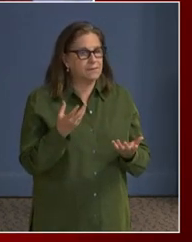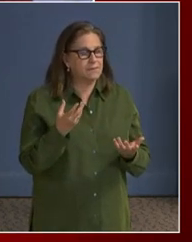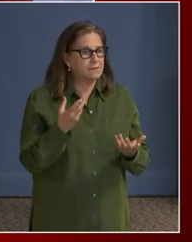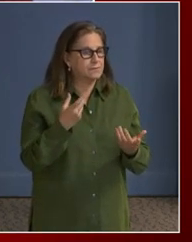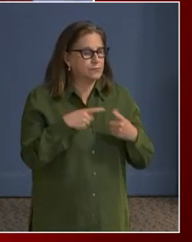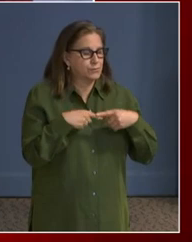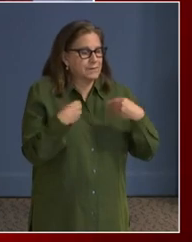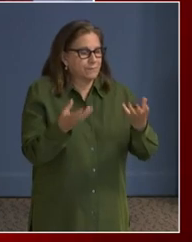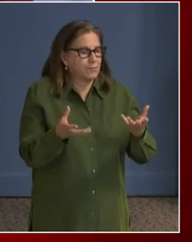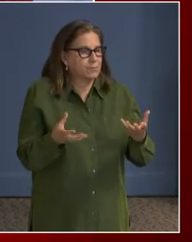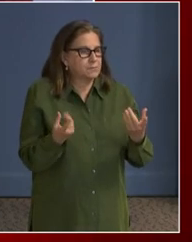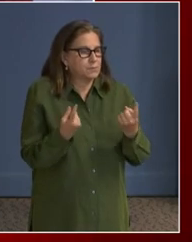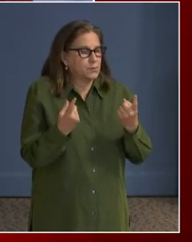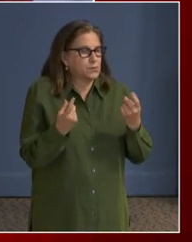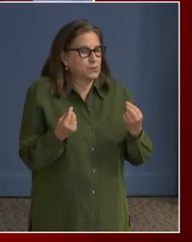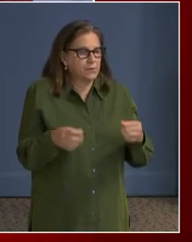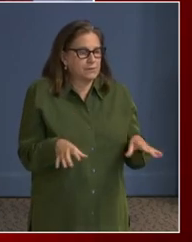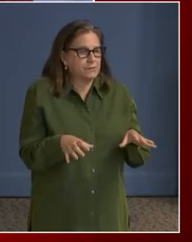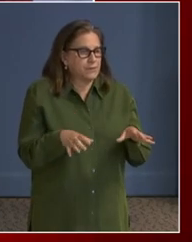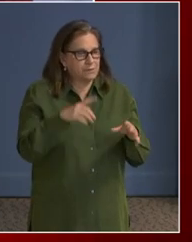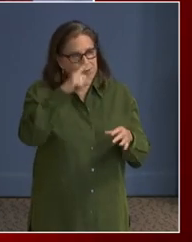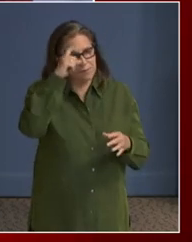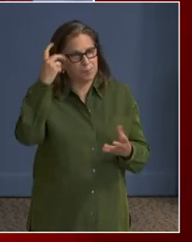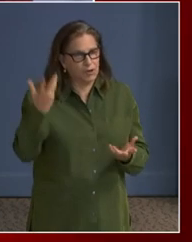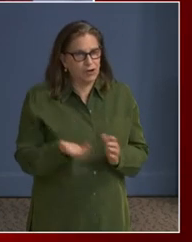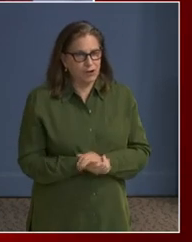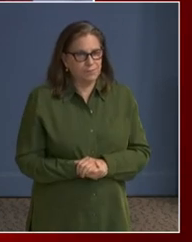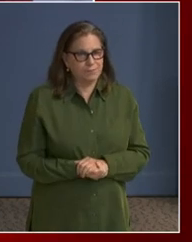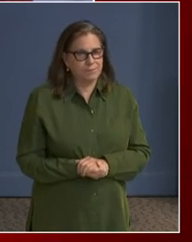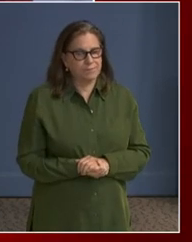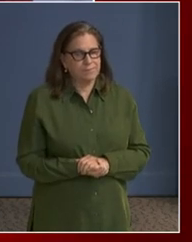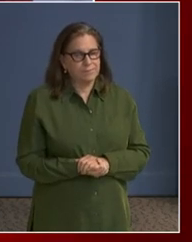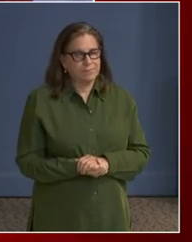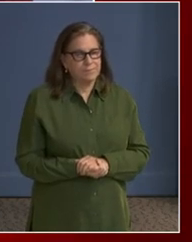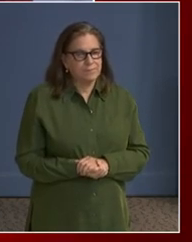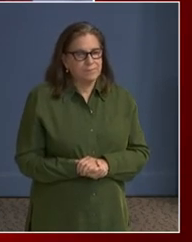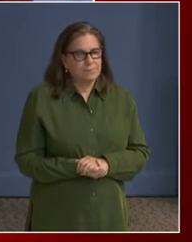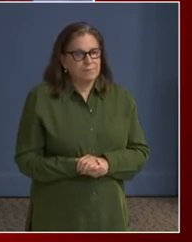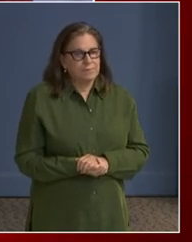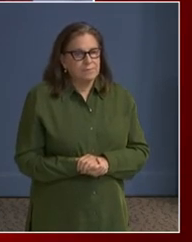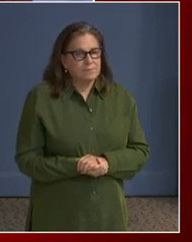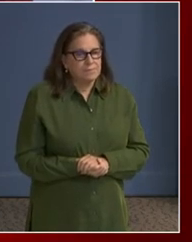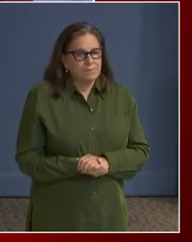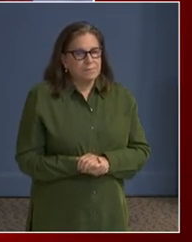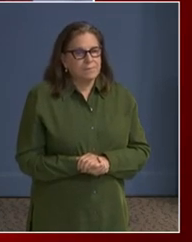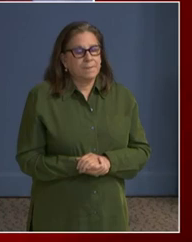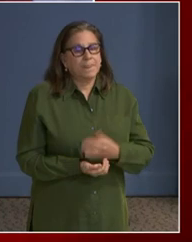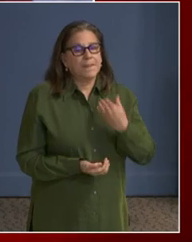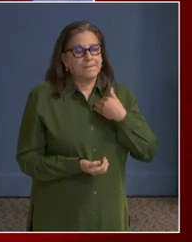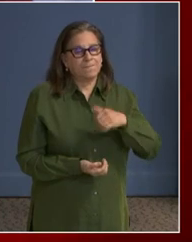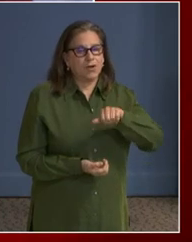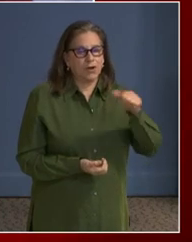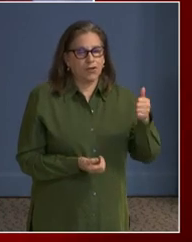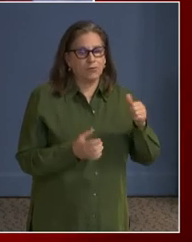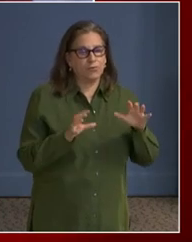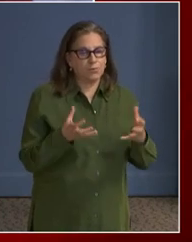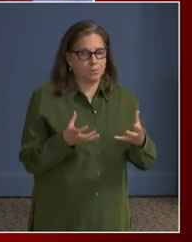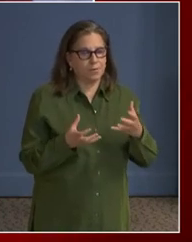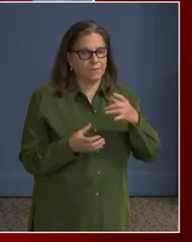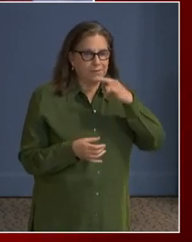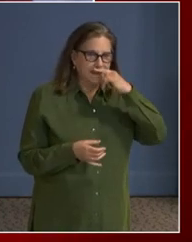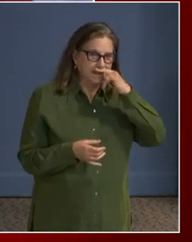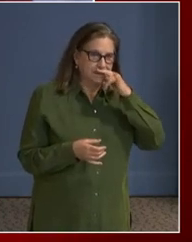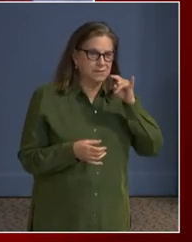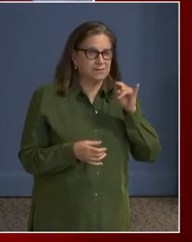they can do at home with their families. And then we have a much, another group of kids who will participate in